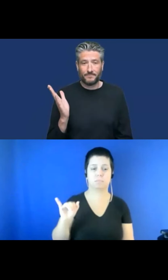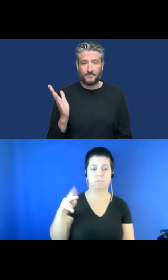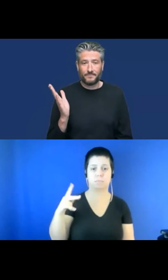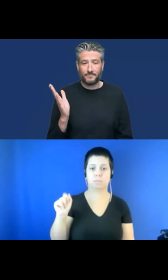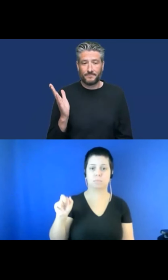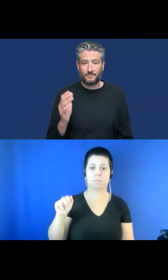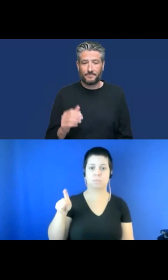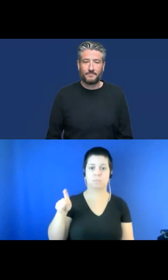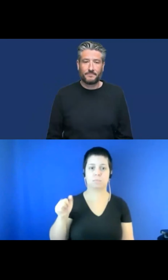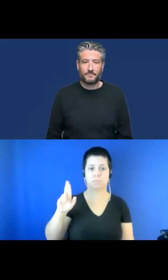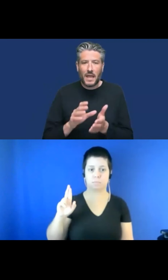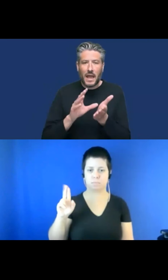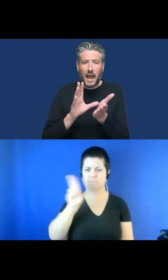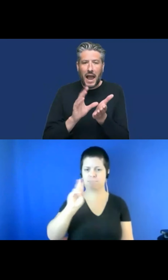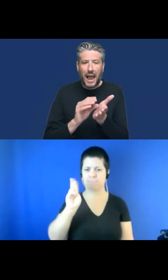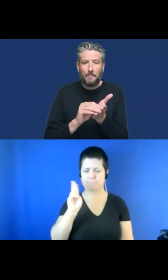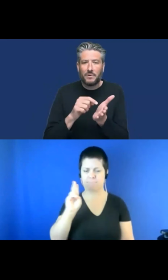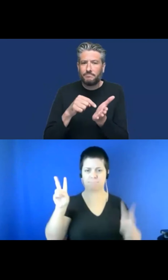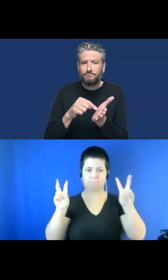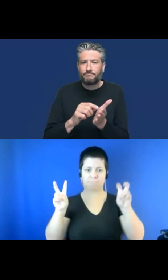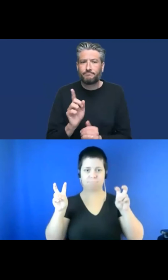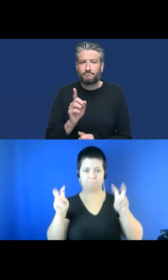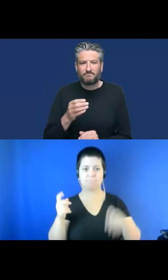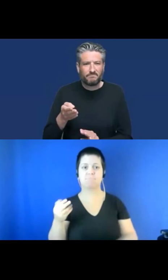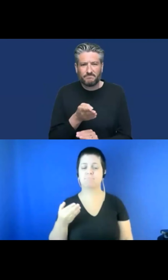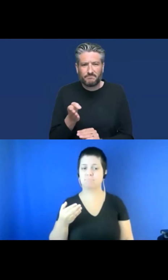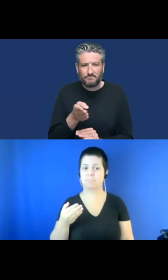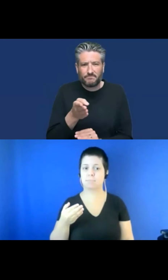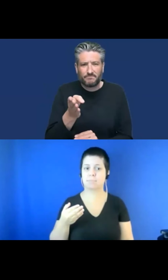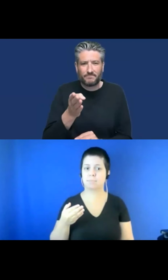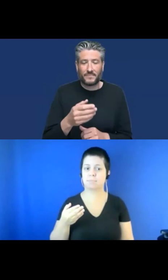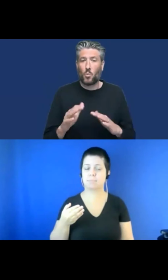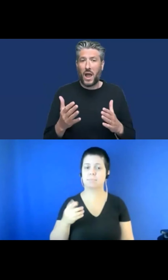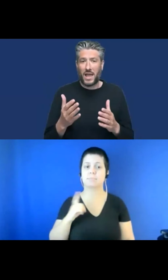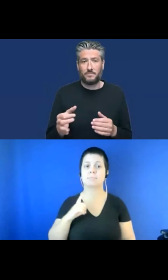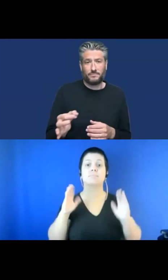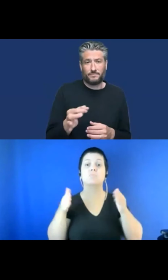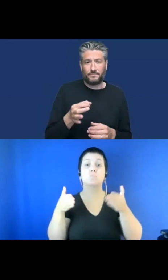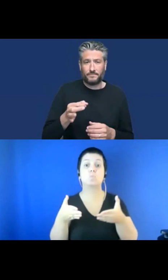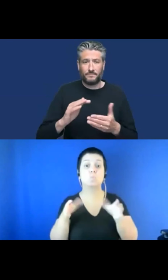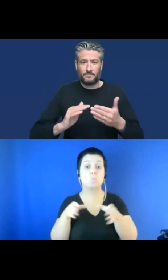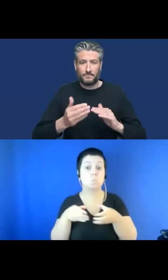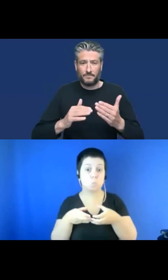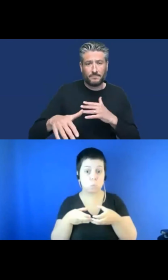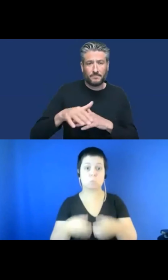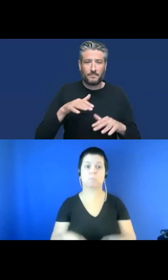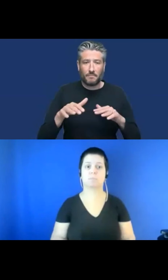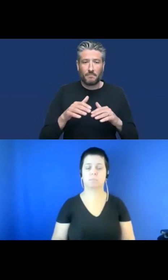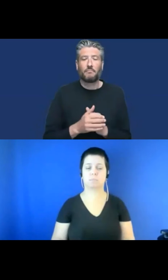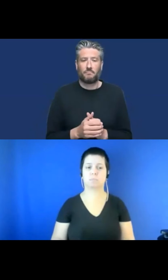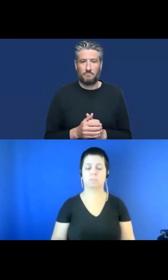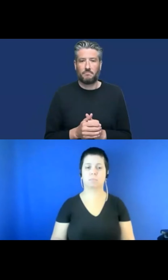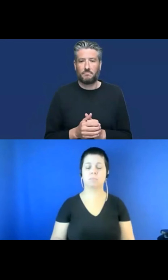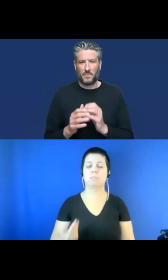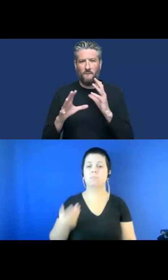Deafblind Travelers in an Urban Environment, with insights from focus groups. The question that the team was asking is,